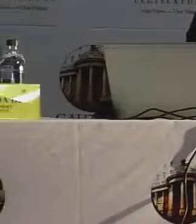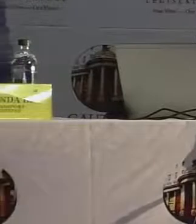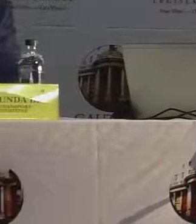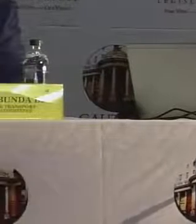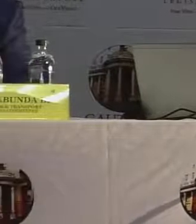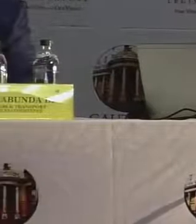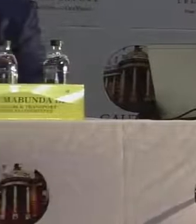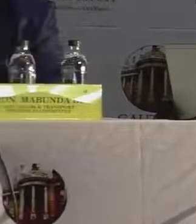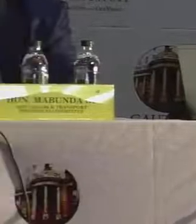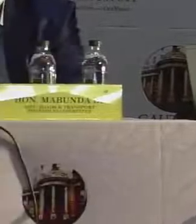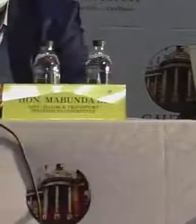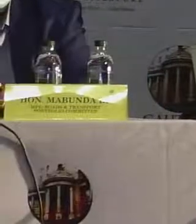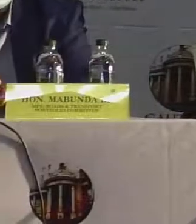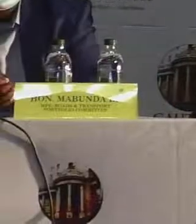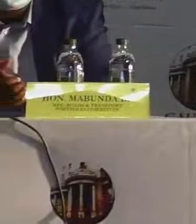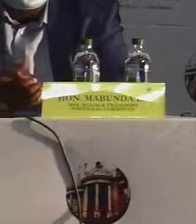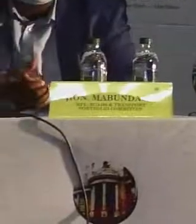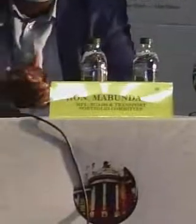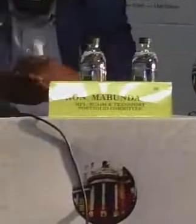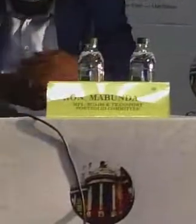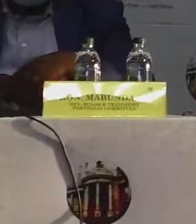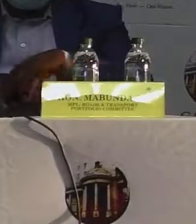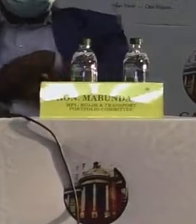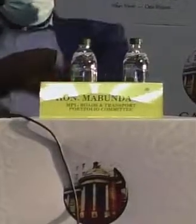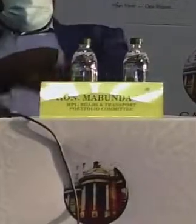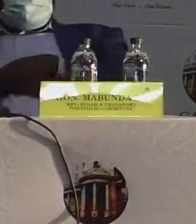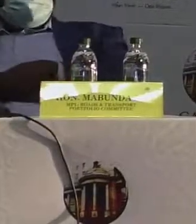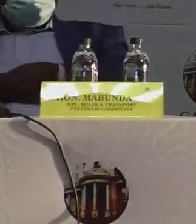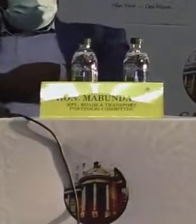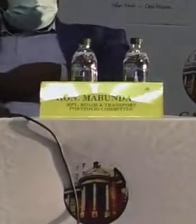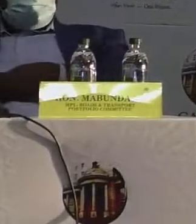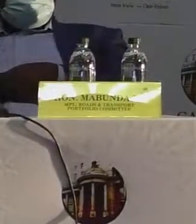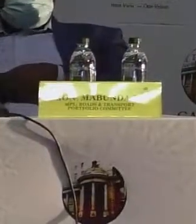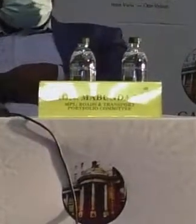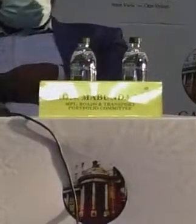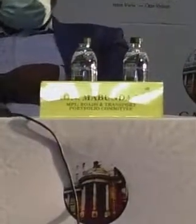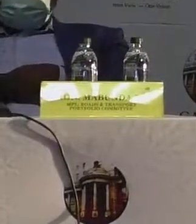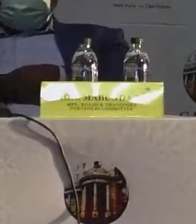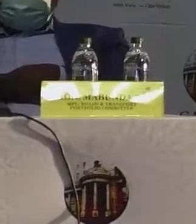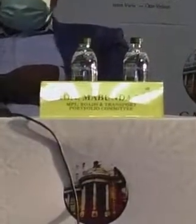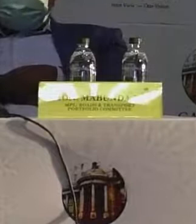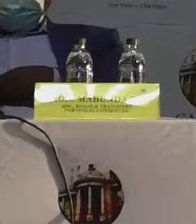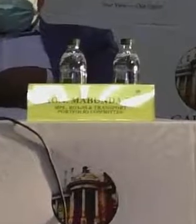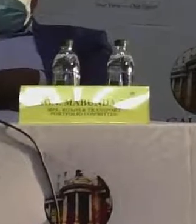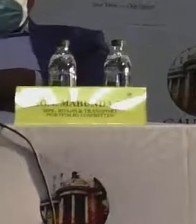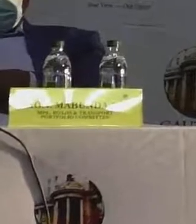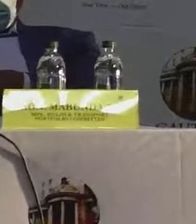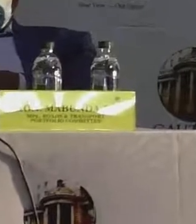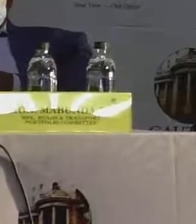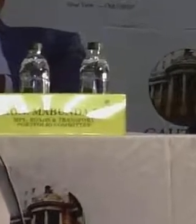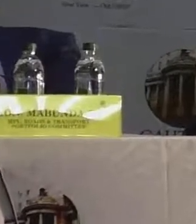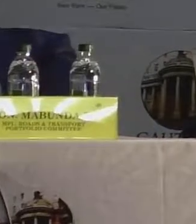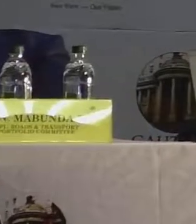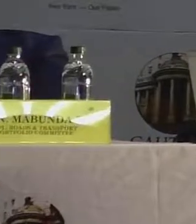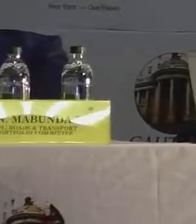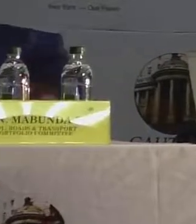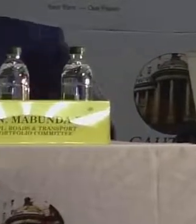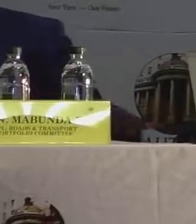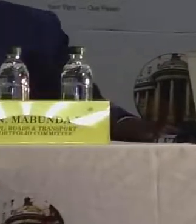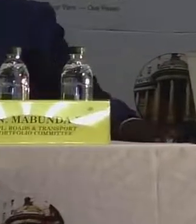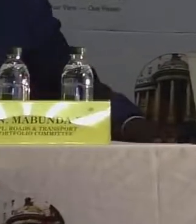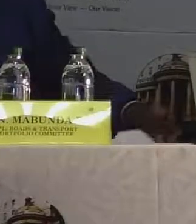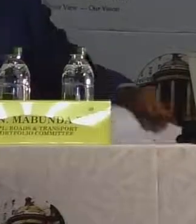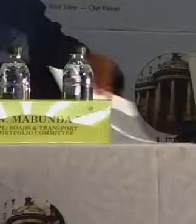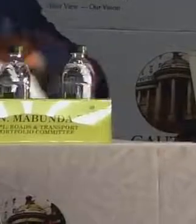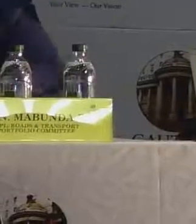to the Head of Department, Dr. Darren Buckley, and his team of officials, senior officials from the